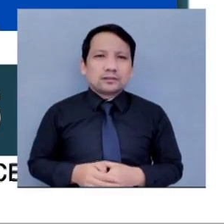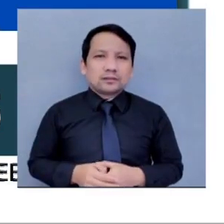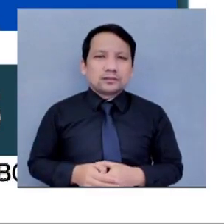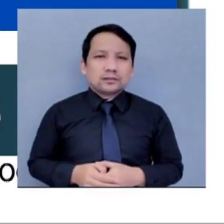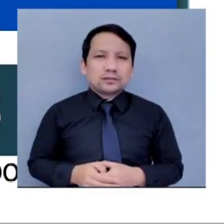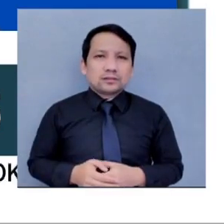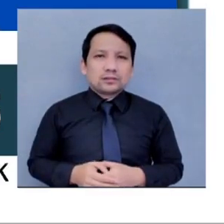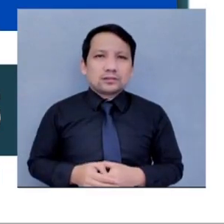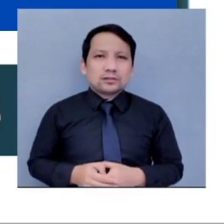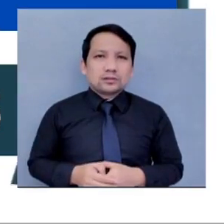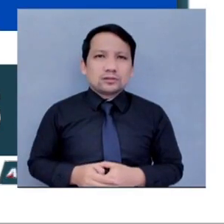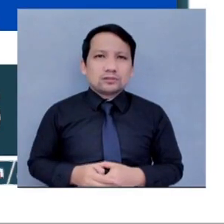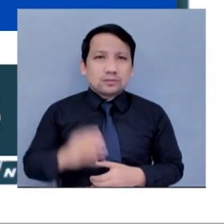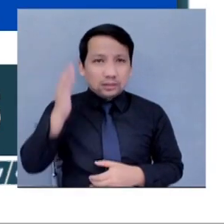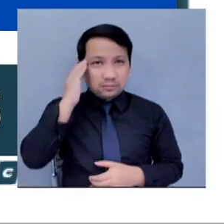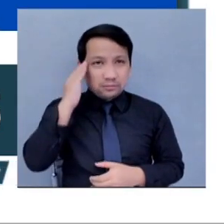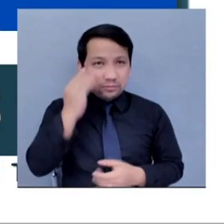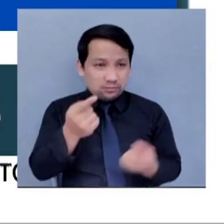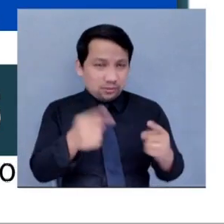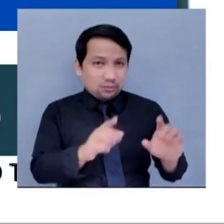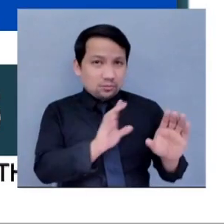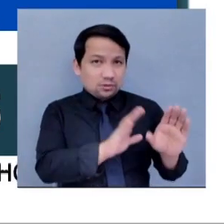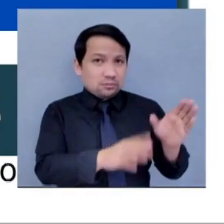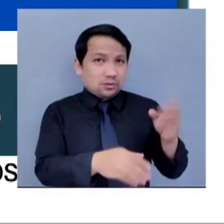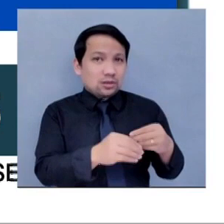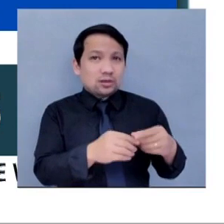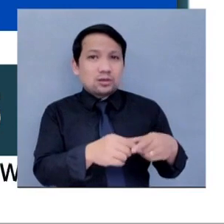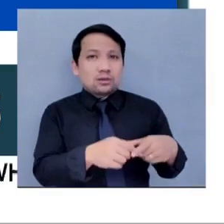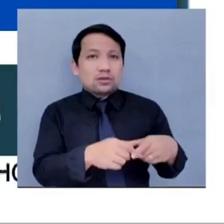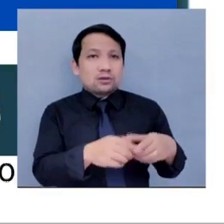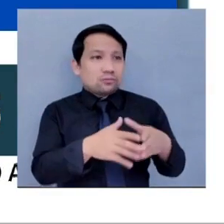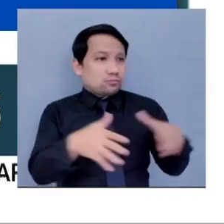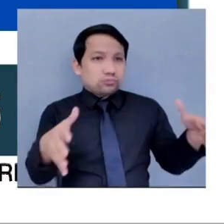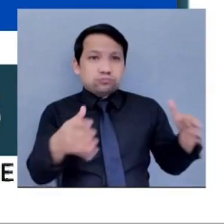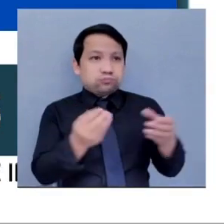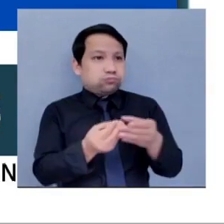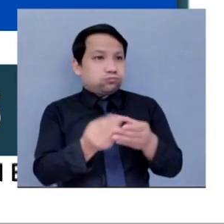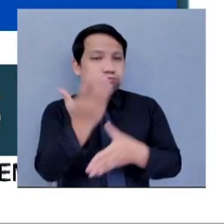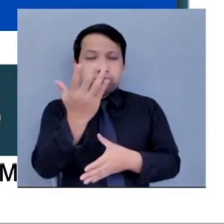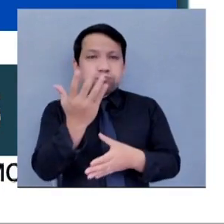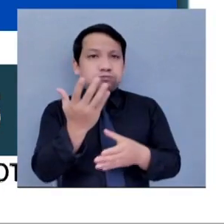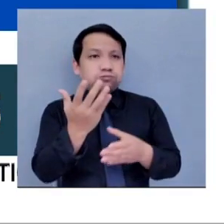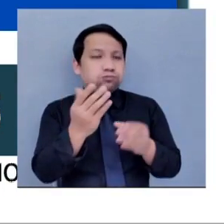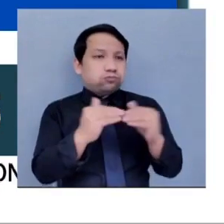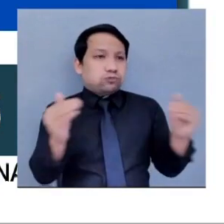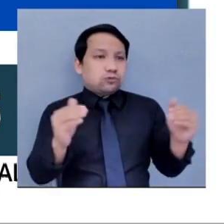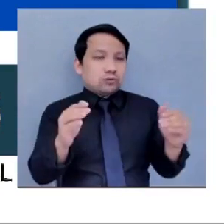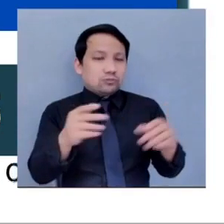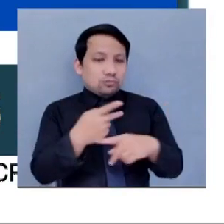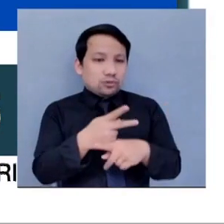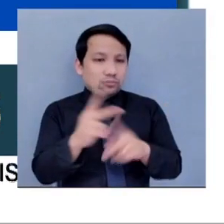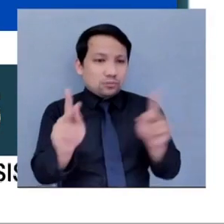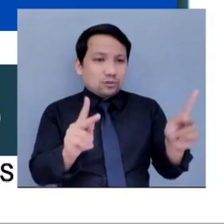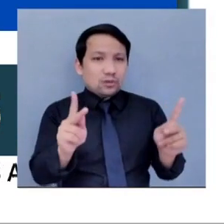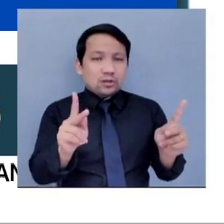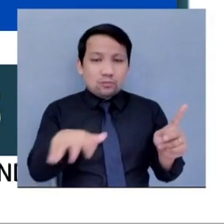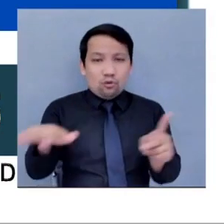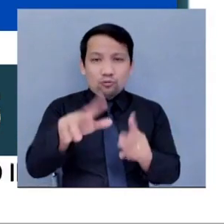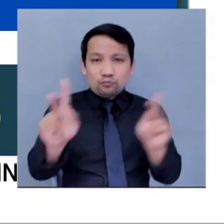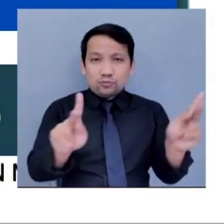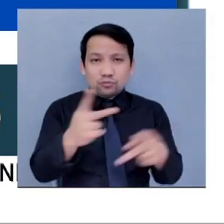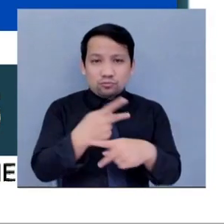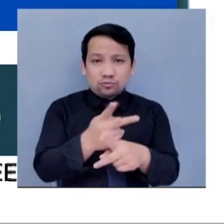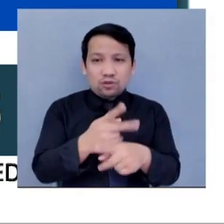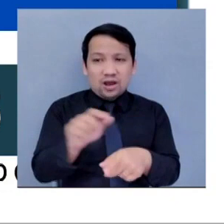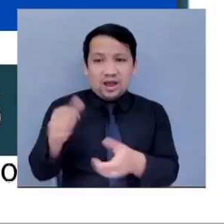we all know what happened to them right after. A tremendous growth. Because imagine majority of their population productive, they're earning, they have